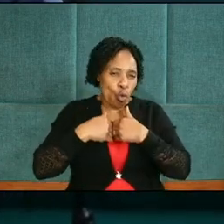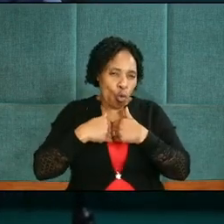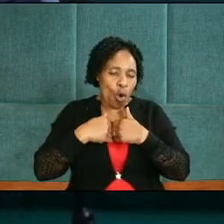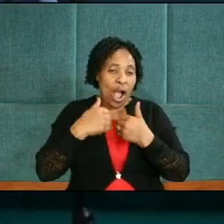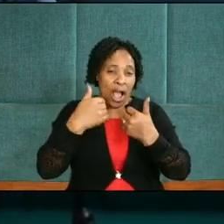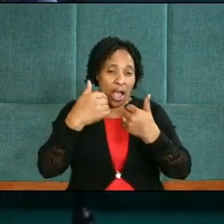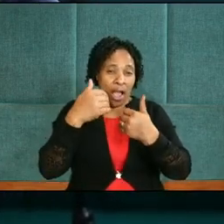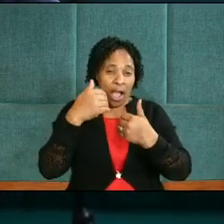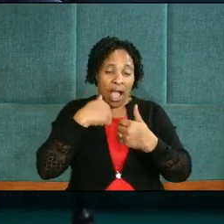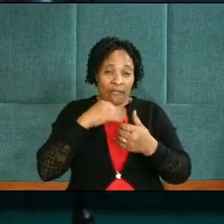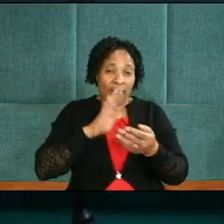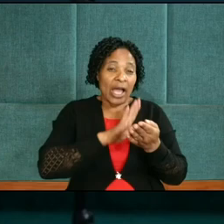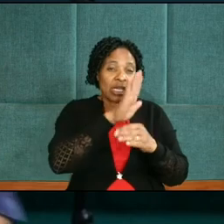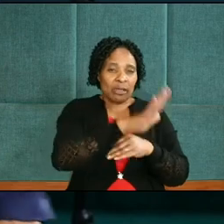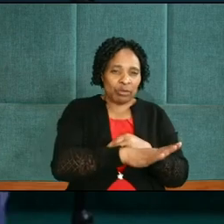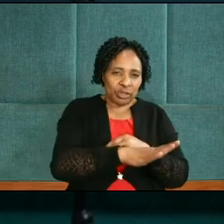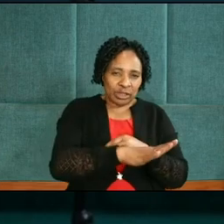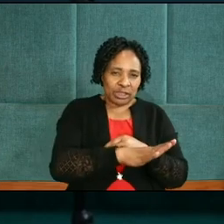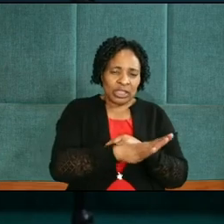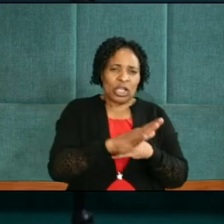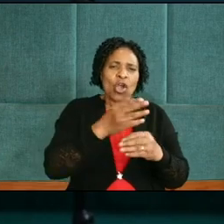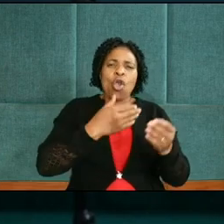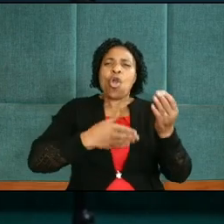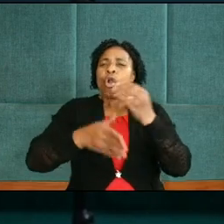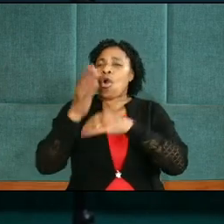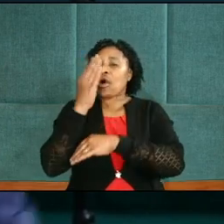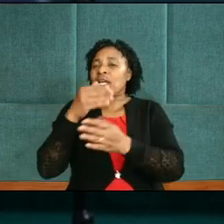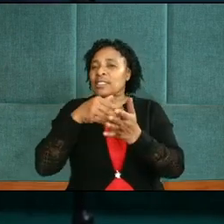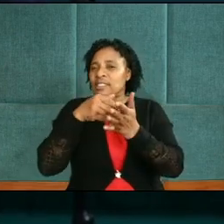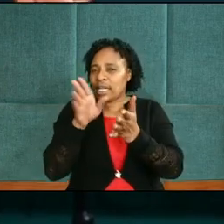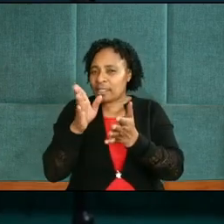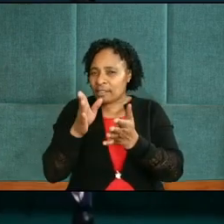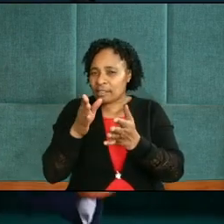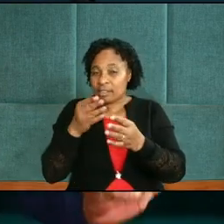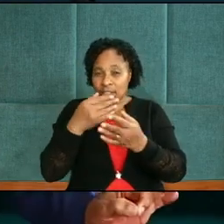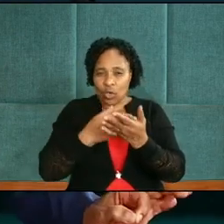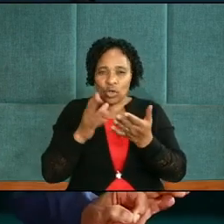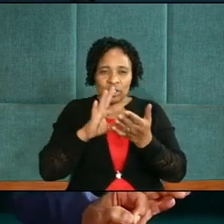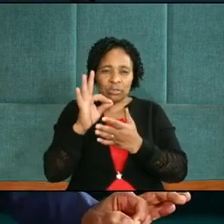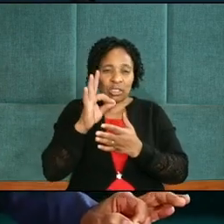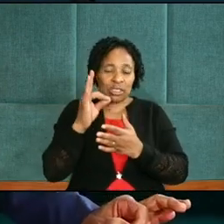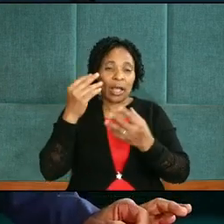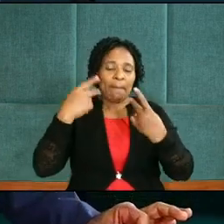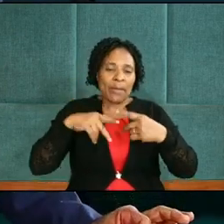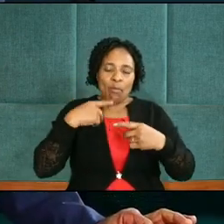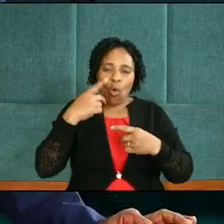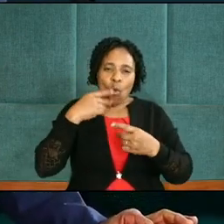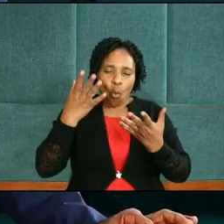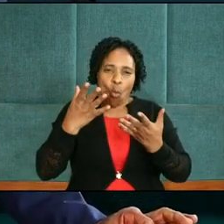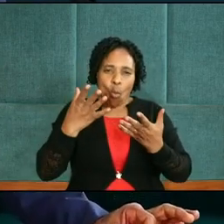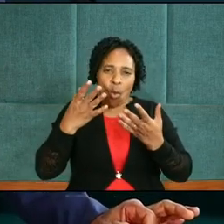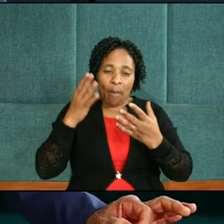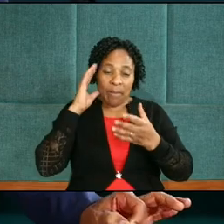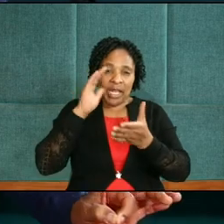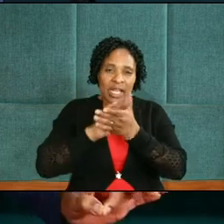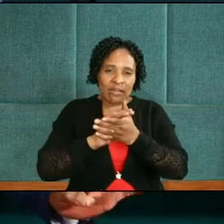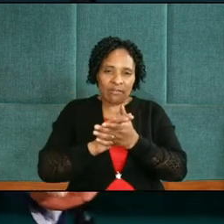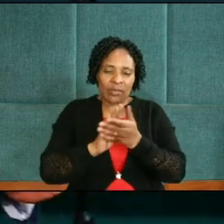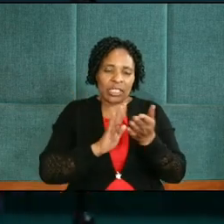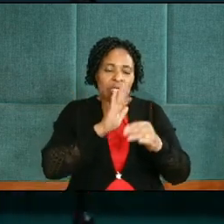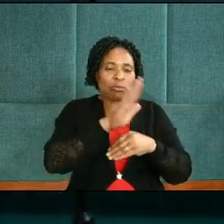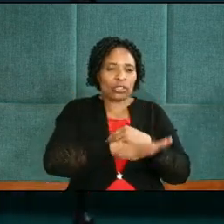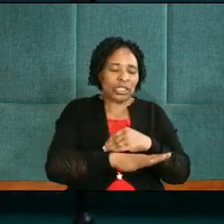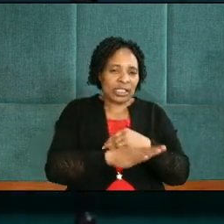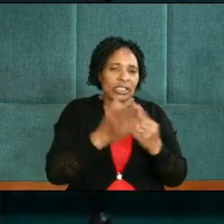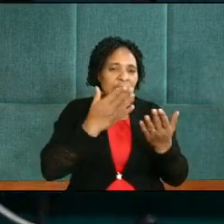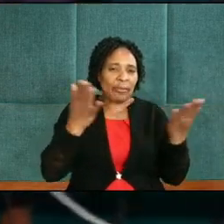God send the Holy Spirit on those who believe in him as a deposit on your soul.